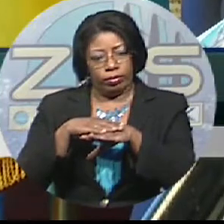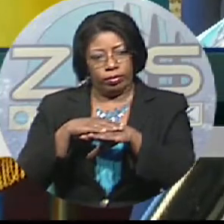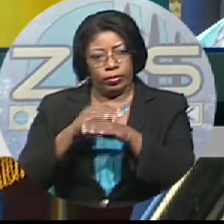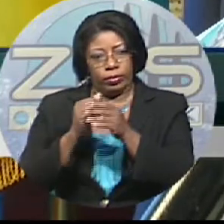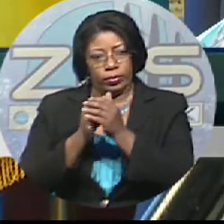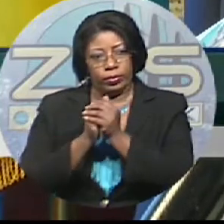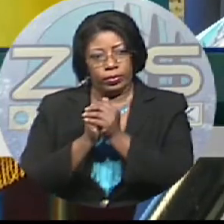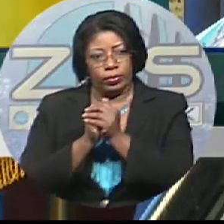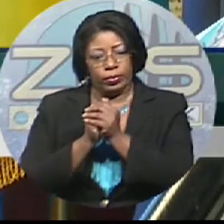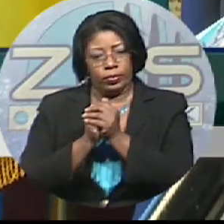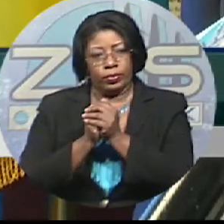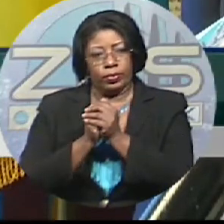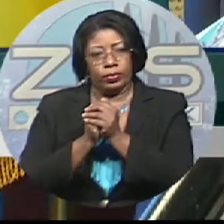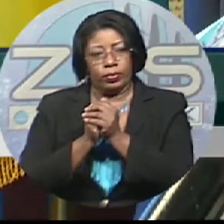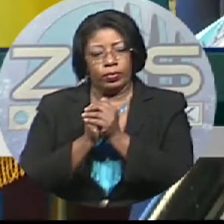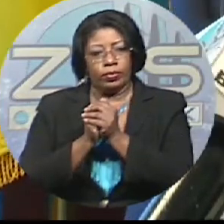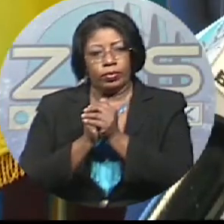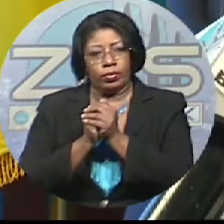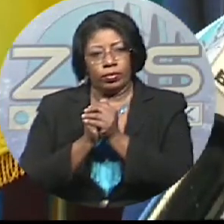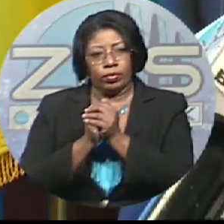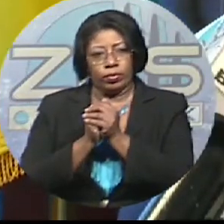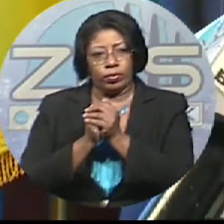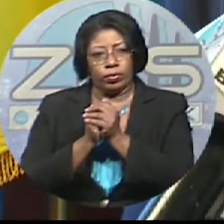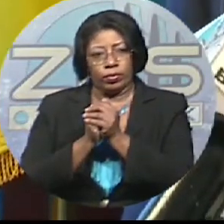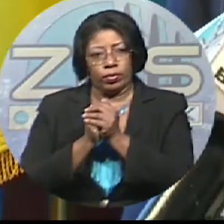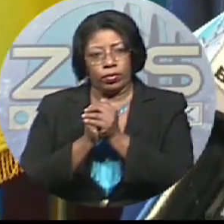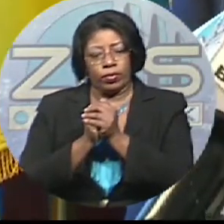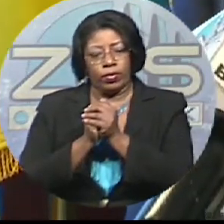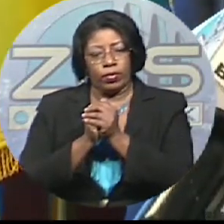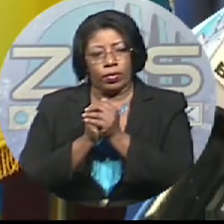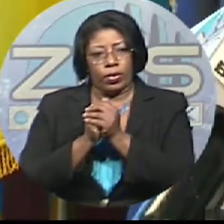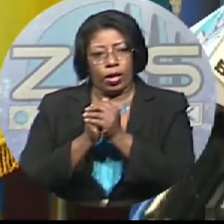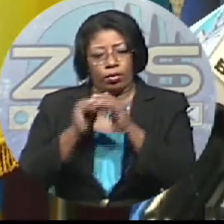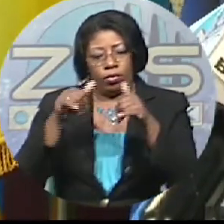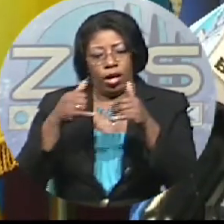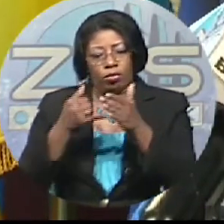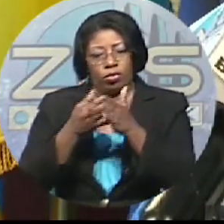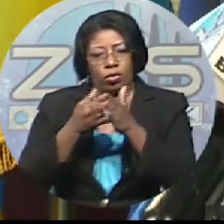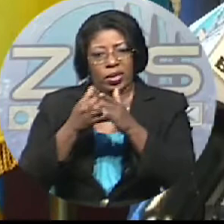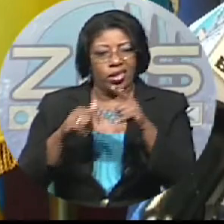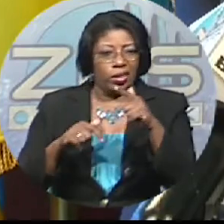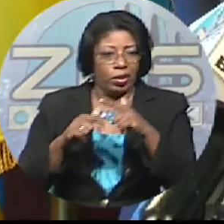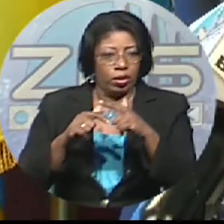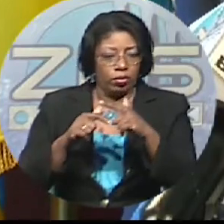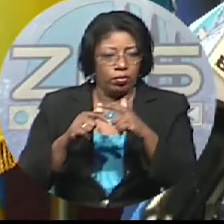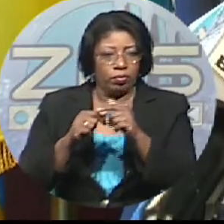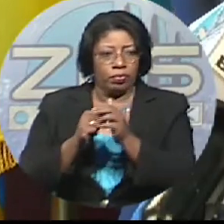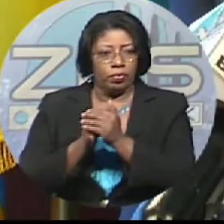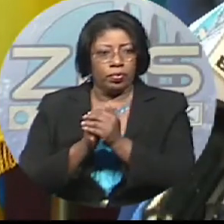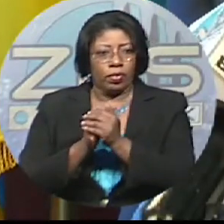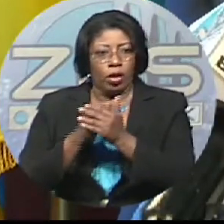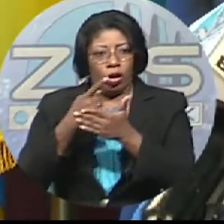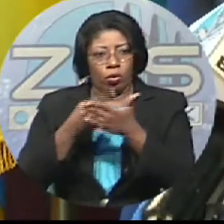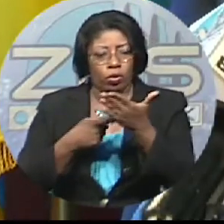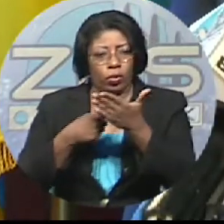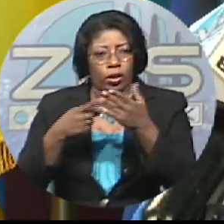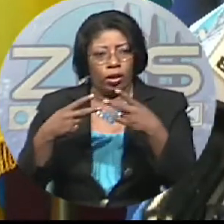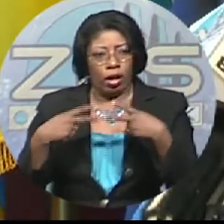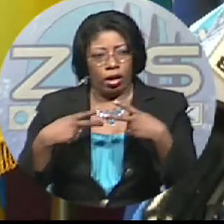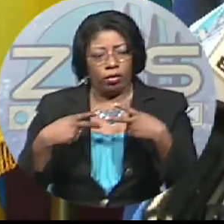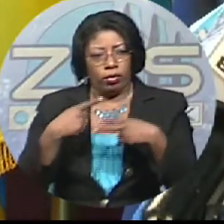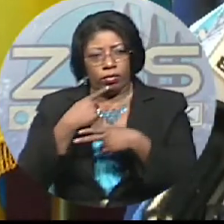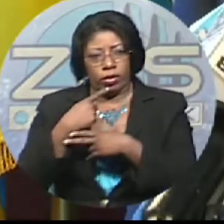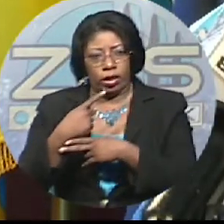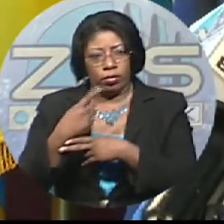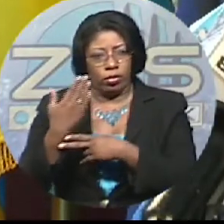that impact will be minimized. Mm-hmm. And in fact, what we have